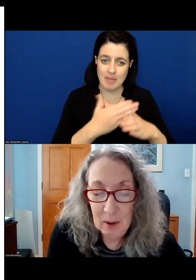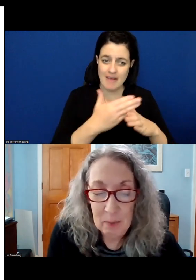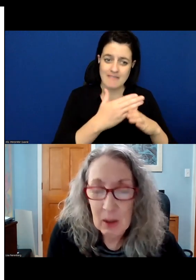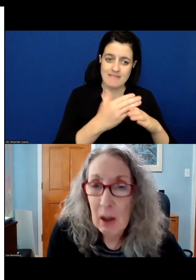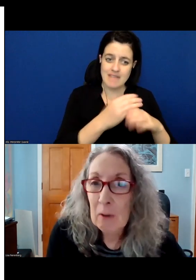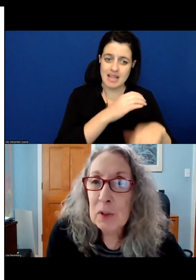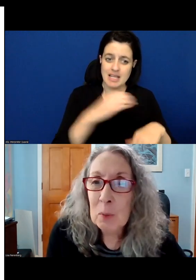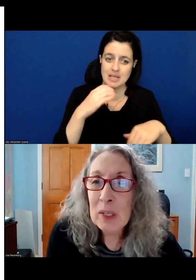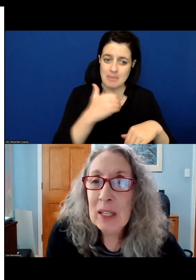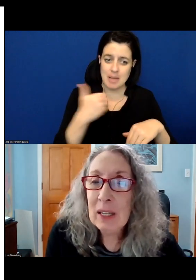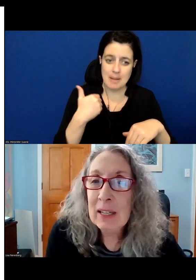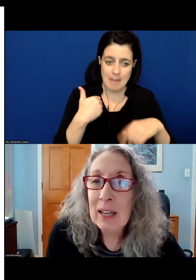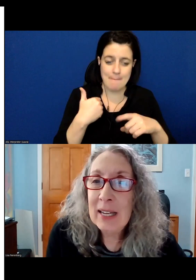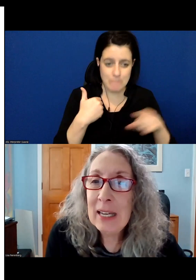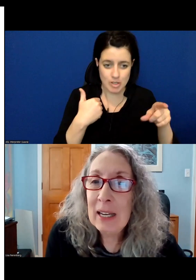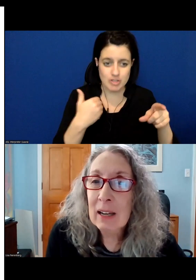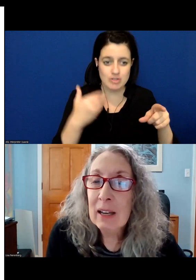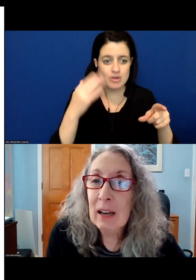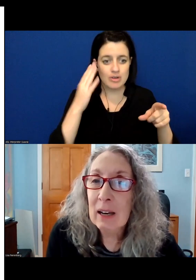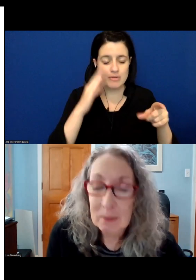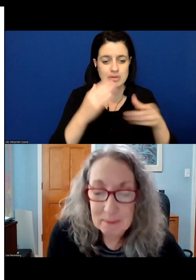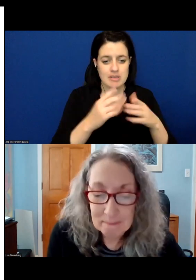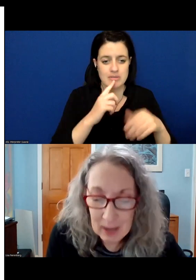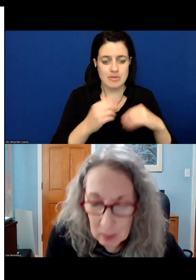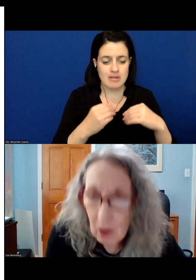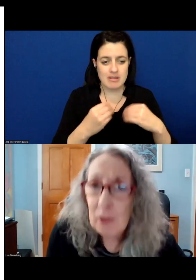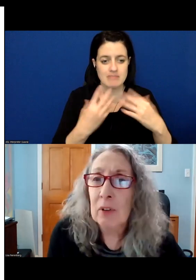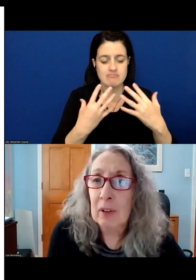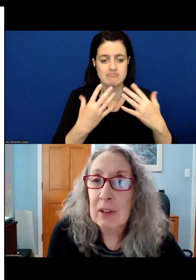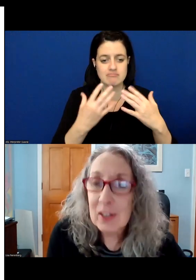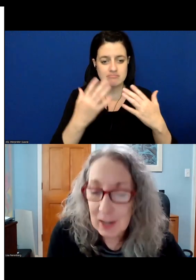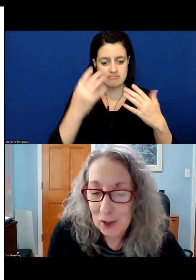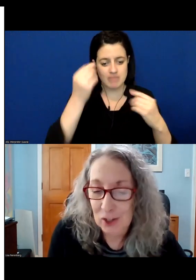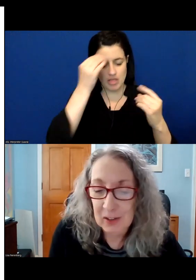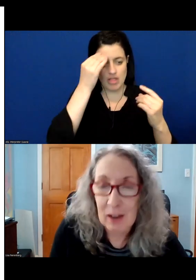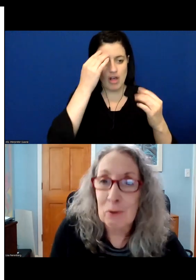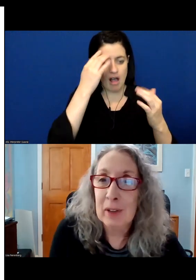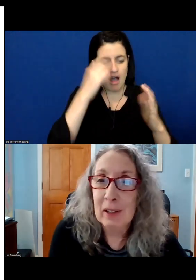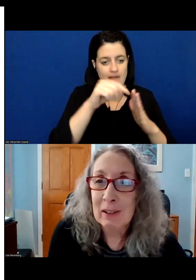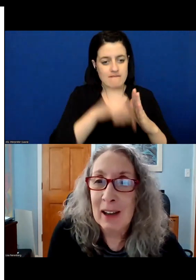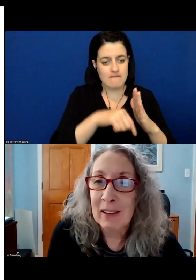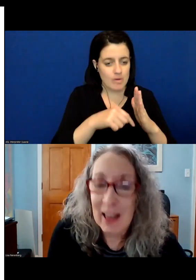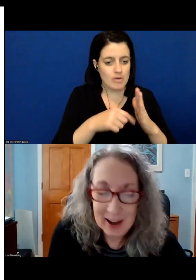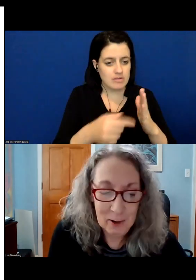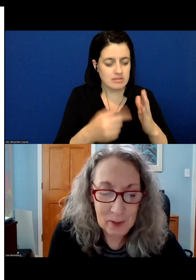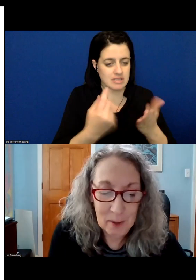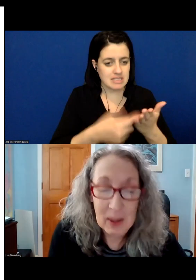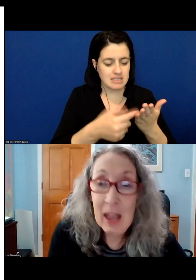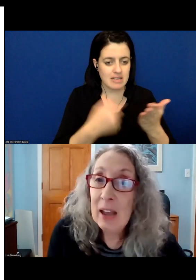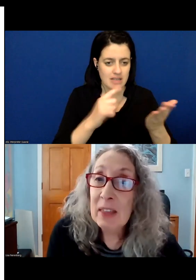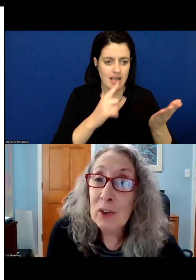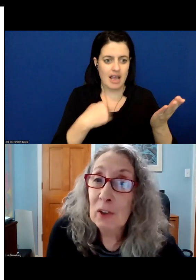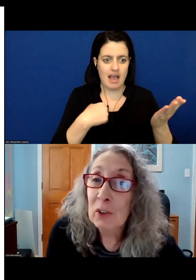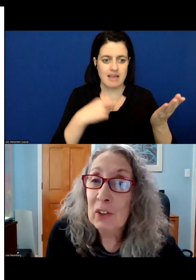members for some really enlightening and thoughtful discussions. I've really gotten a lot out of